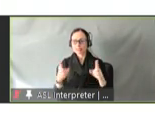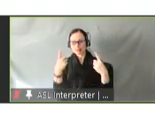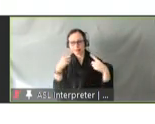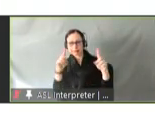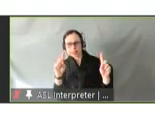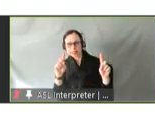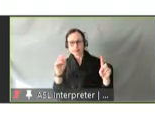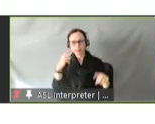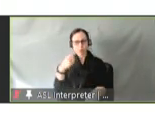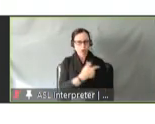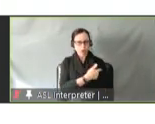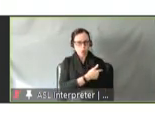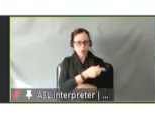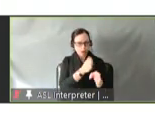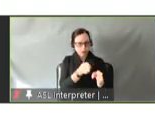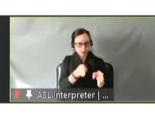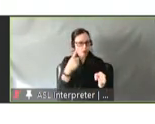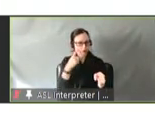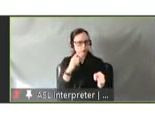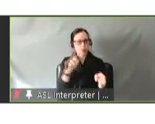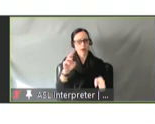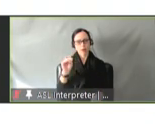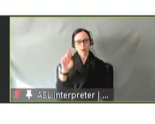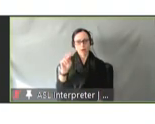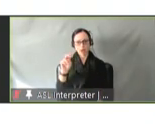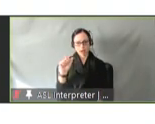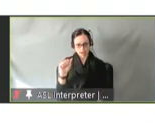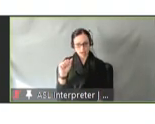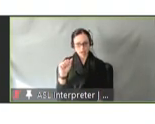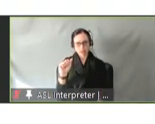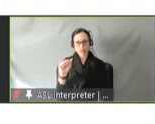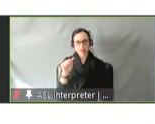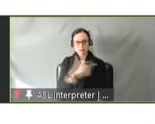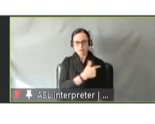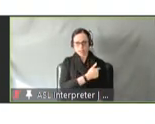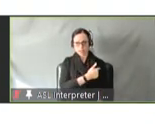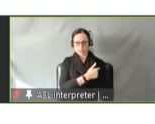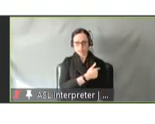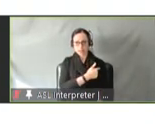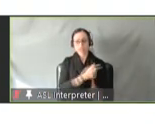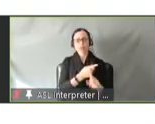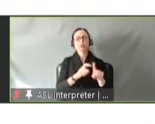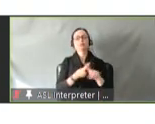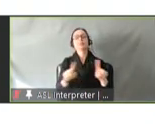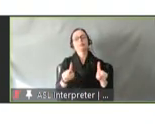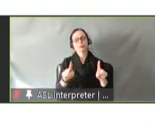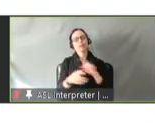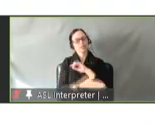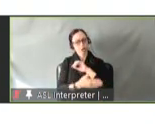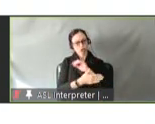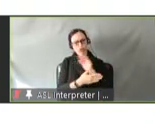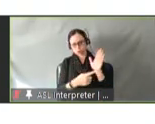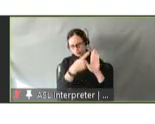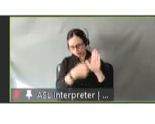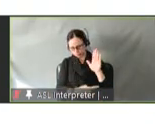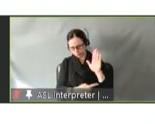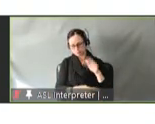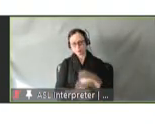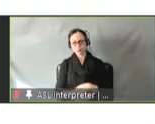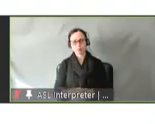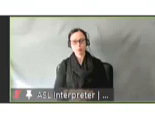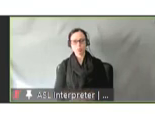dosing interval for the primary series for mRNA vaccines that were presented from different countries as well. Next